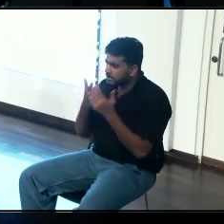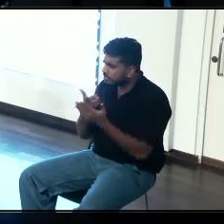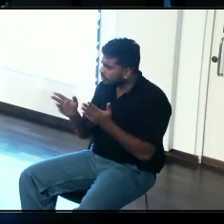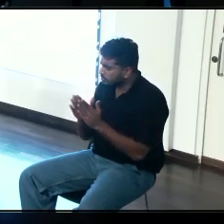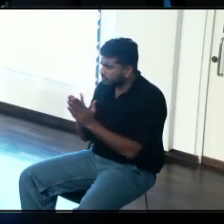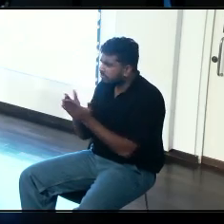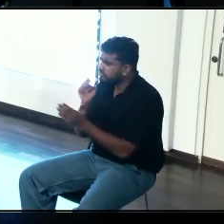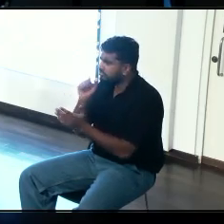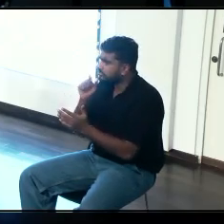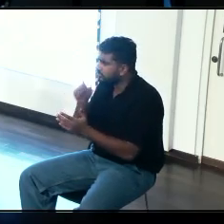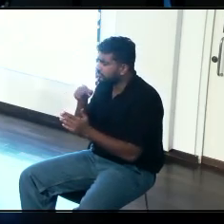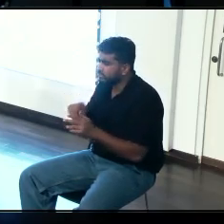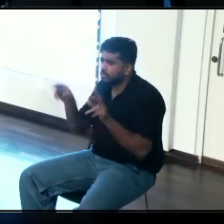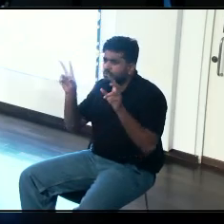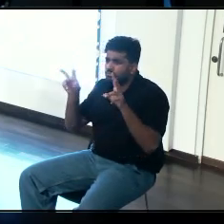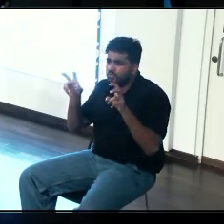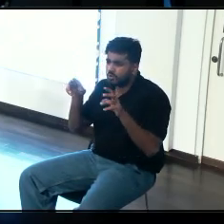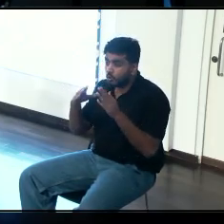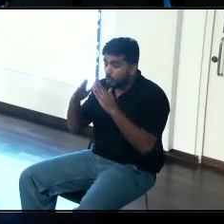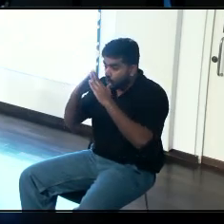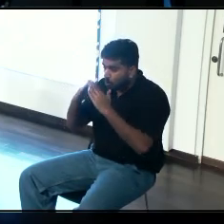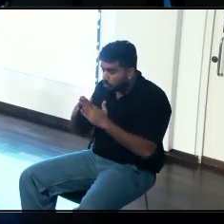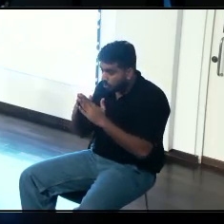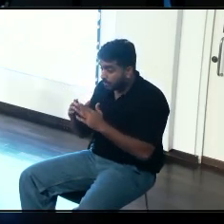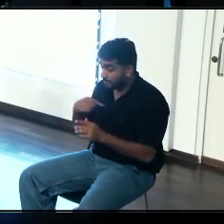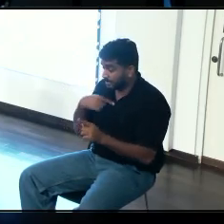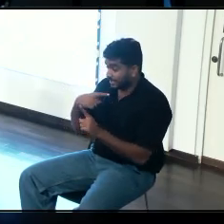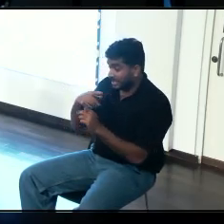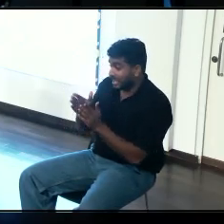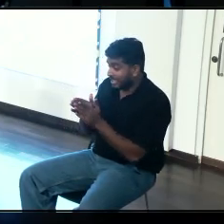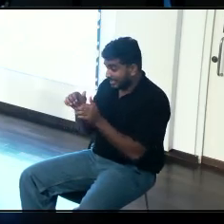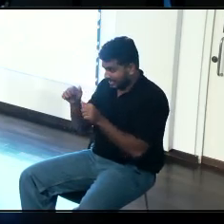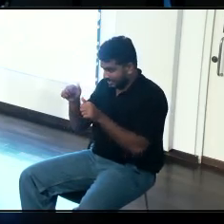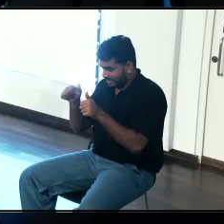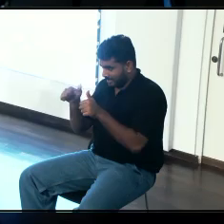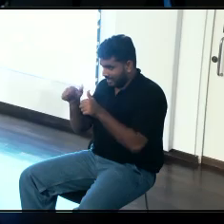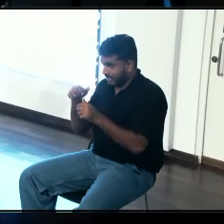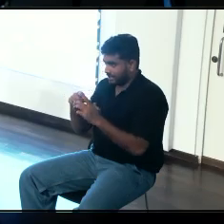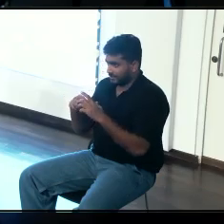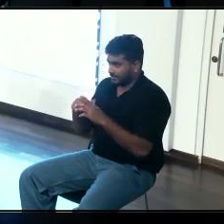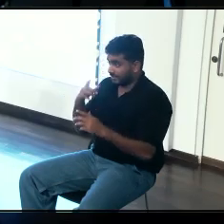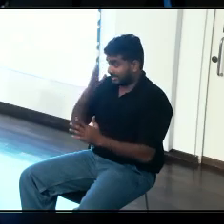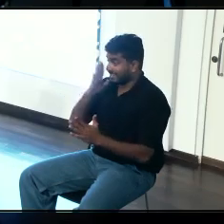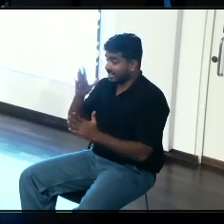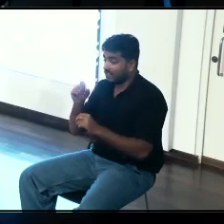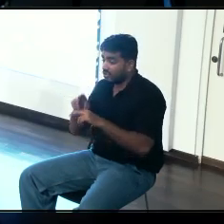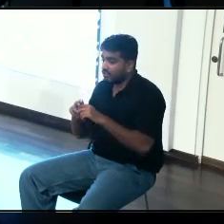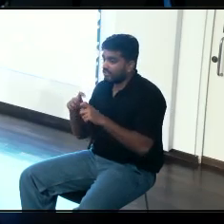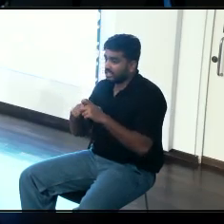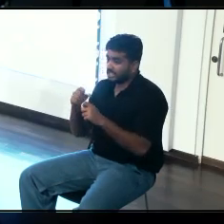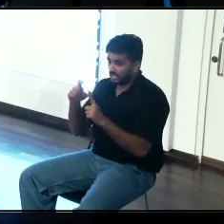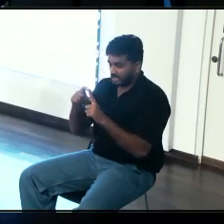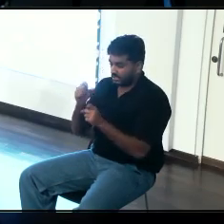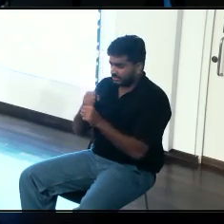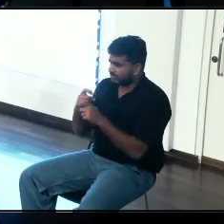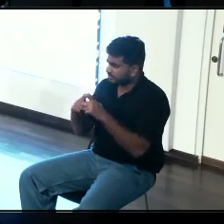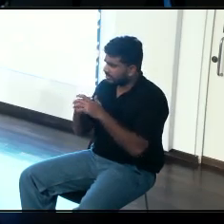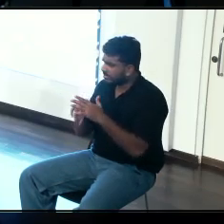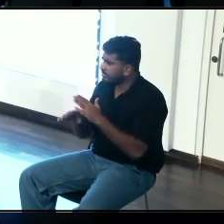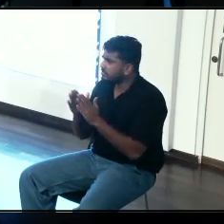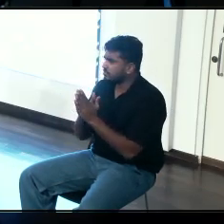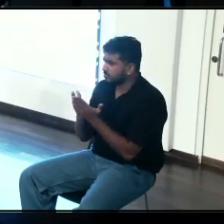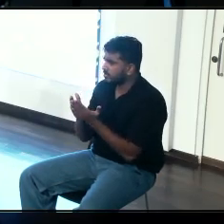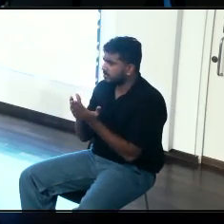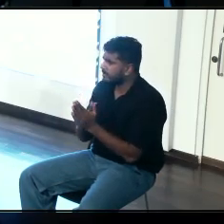was on this topic of home, The Edge of Faith by Prabhuda Dasgupta, the late fashion and fine art